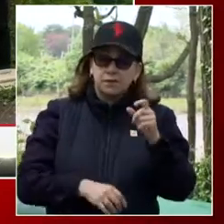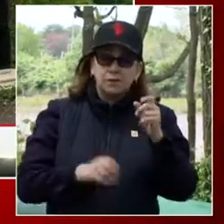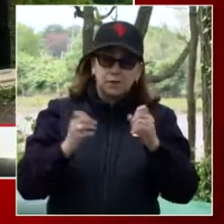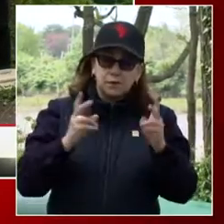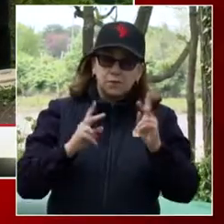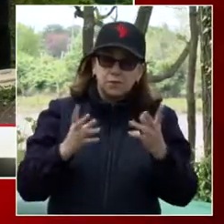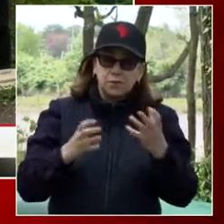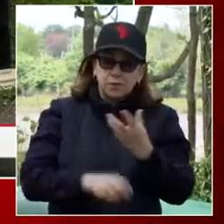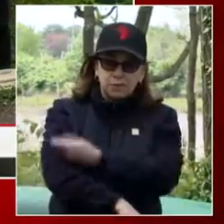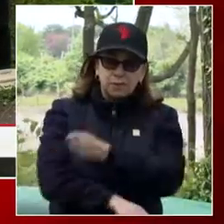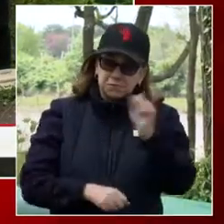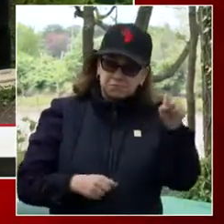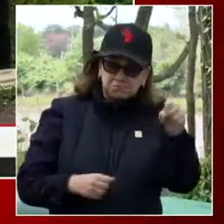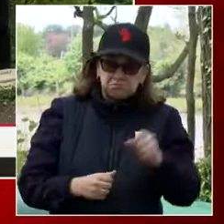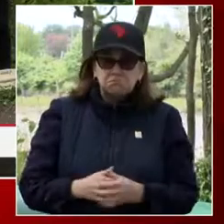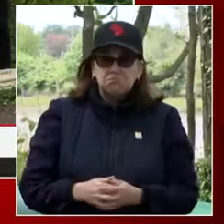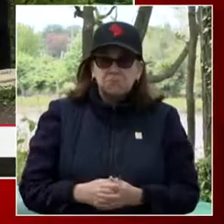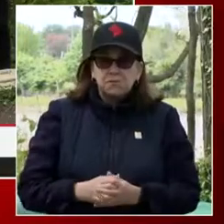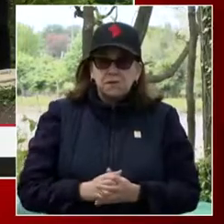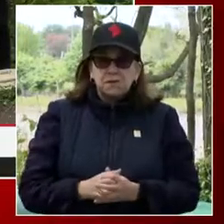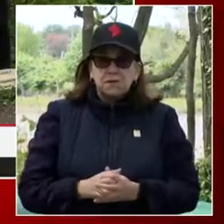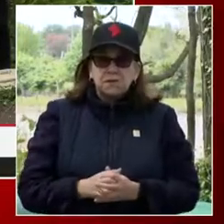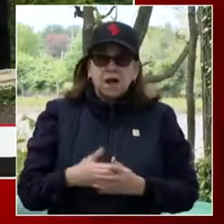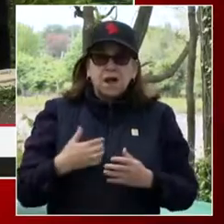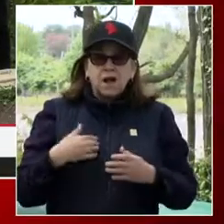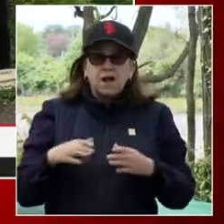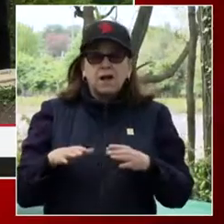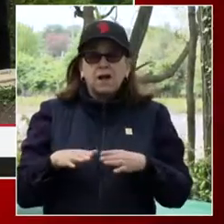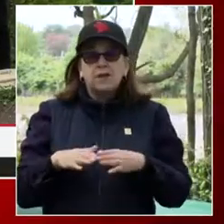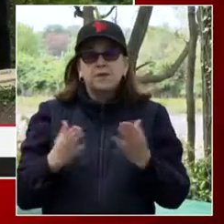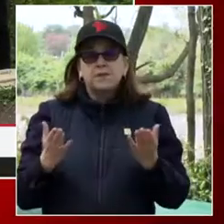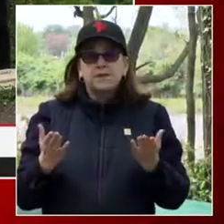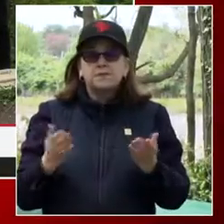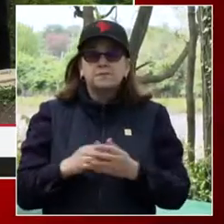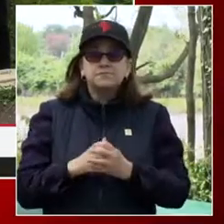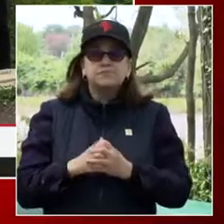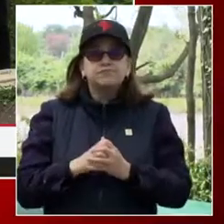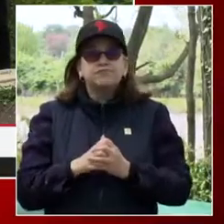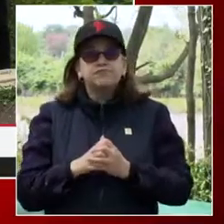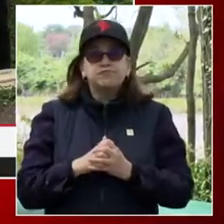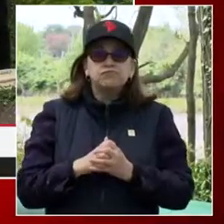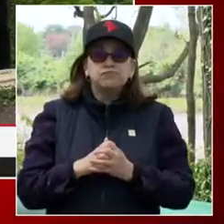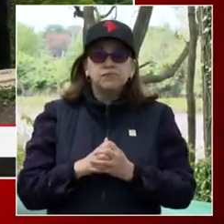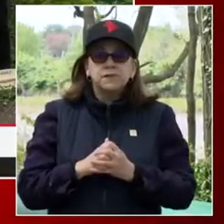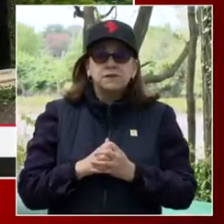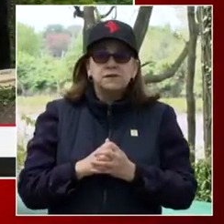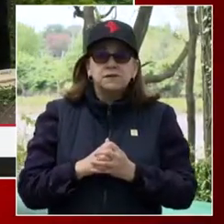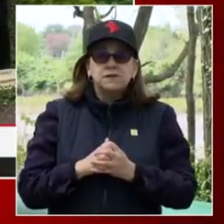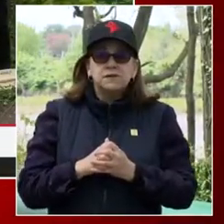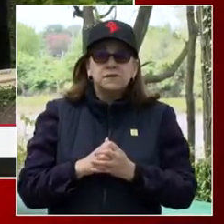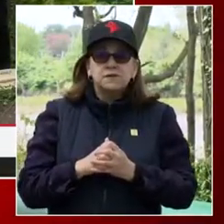that we opened up, I guess now, on the 12th, on April